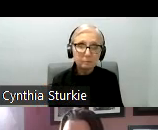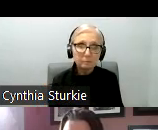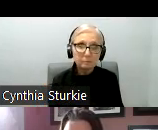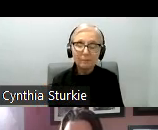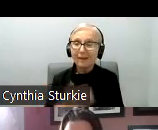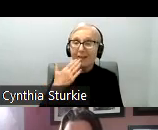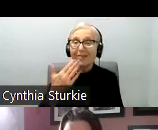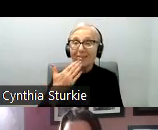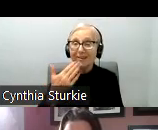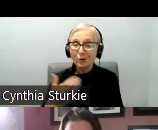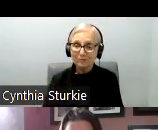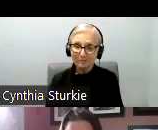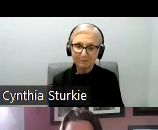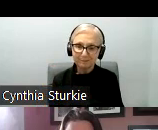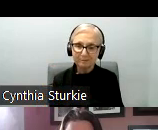Thank you for that.